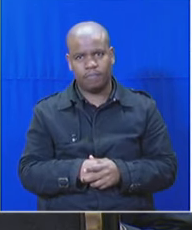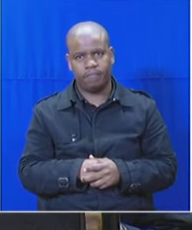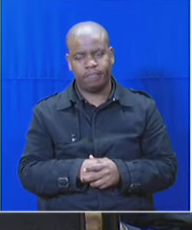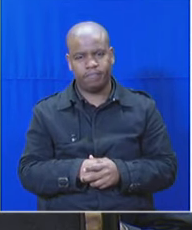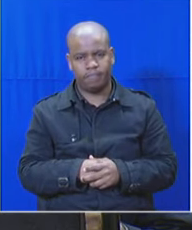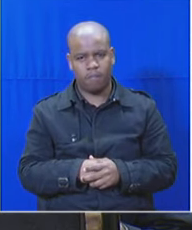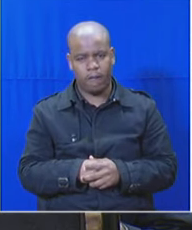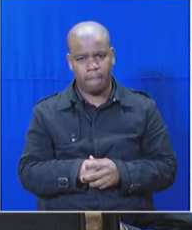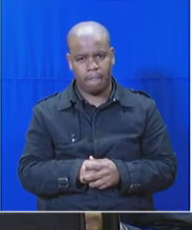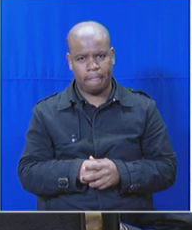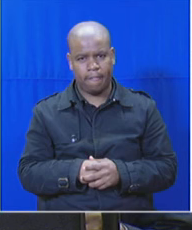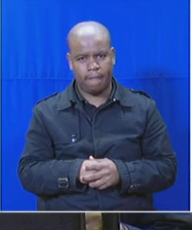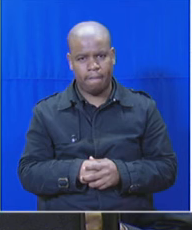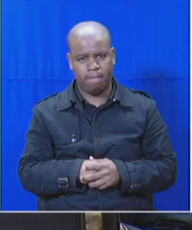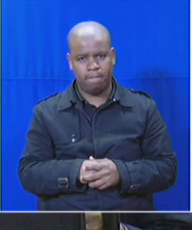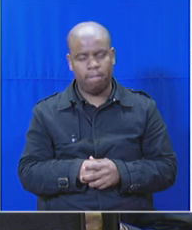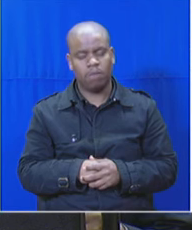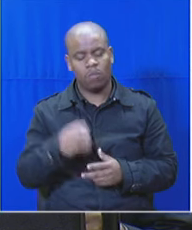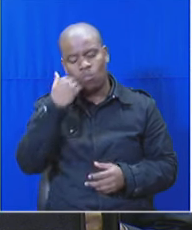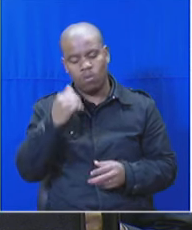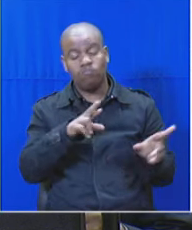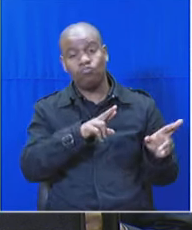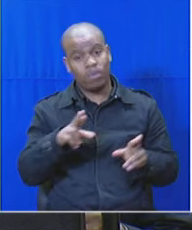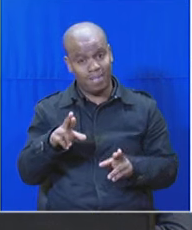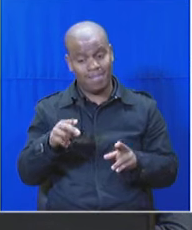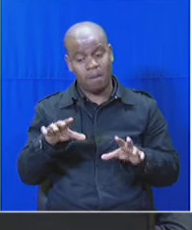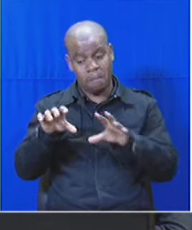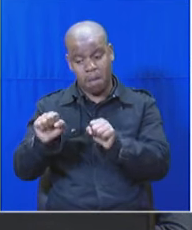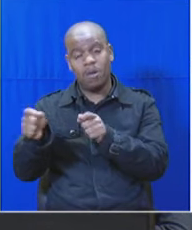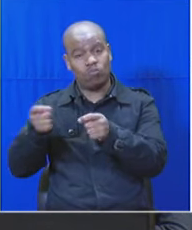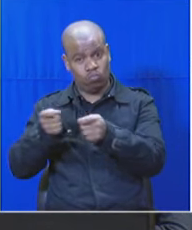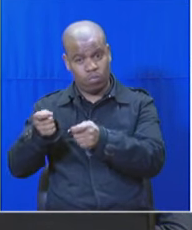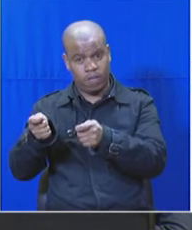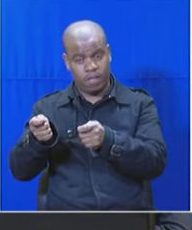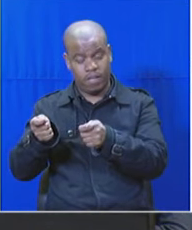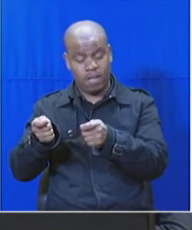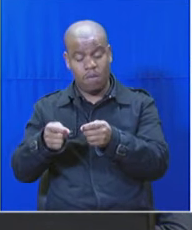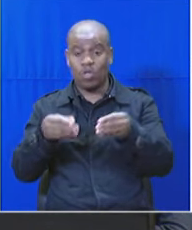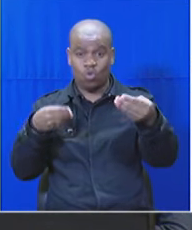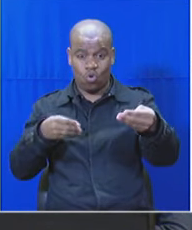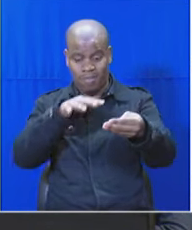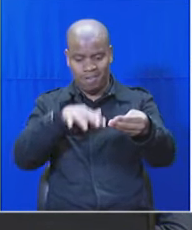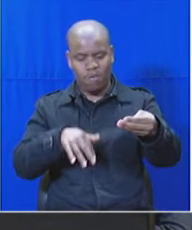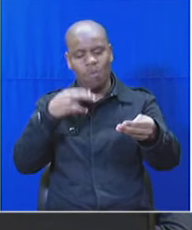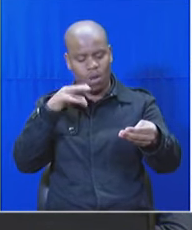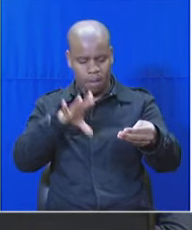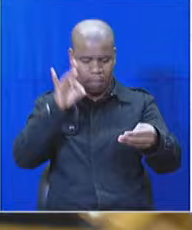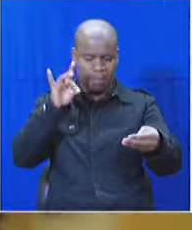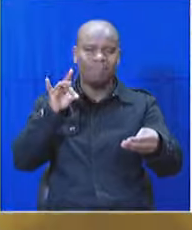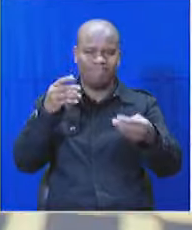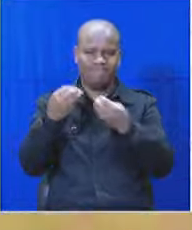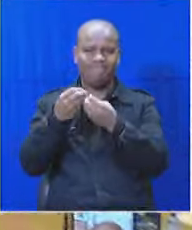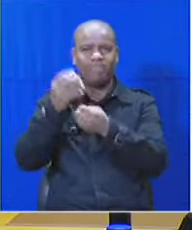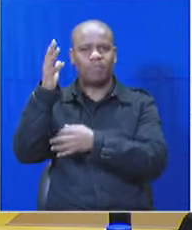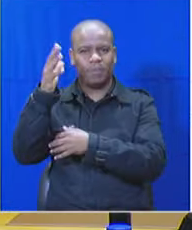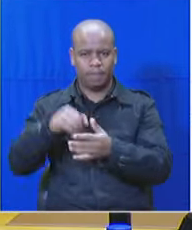referring to the Ready to Govern document again, Honorable Chair. It's very important because some of the honorable members in